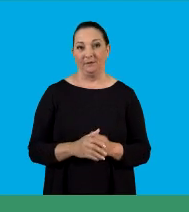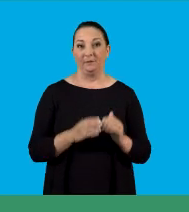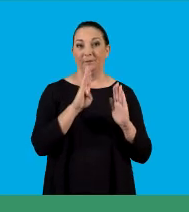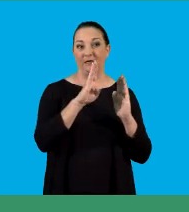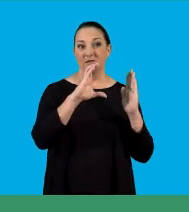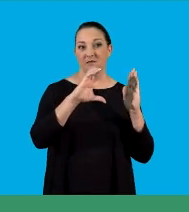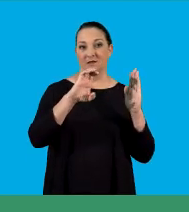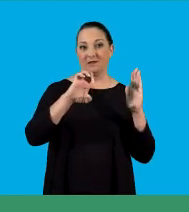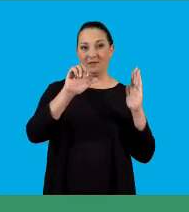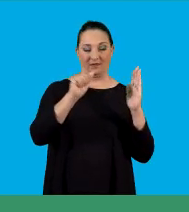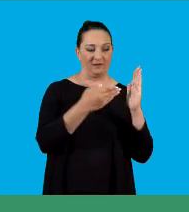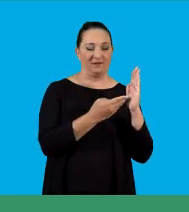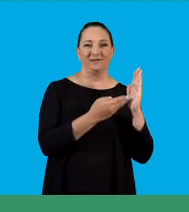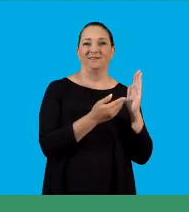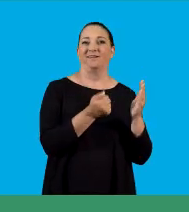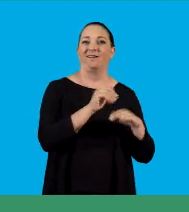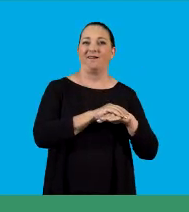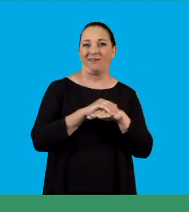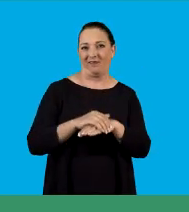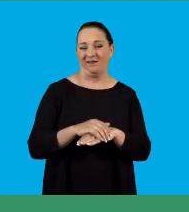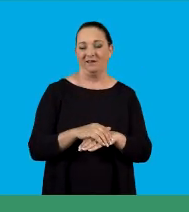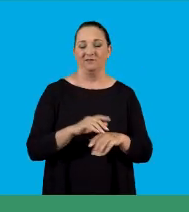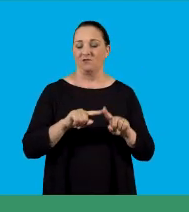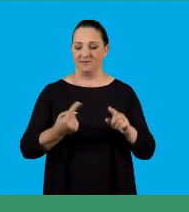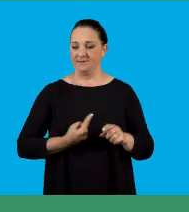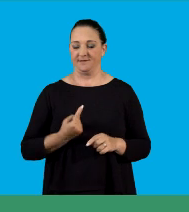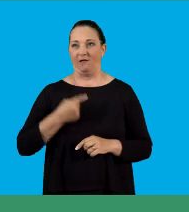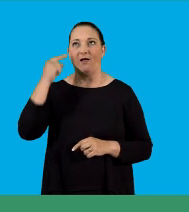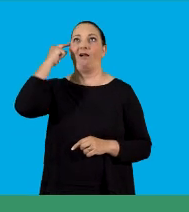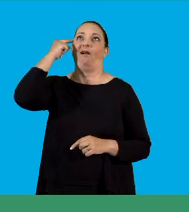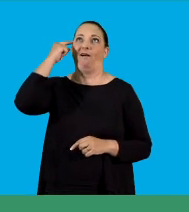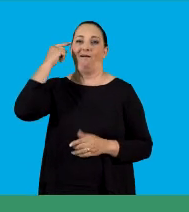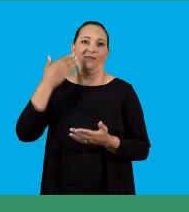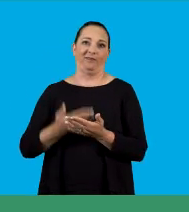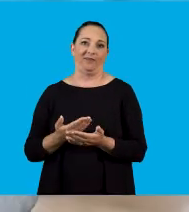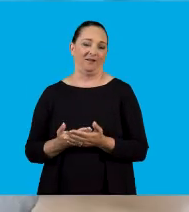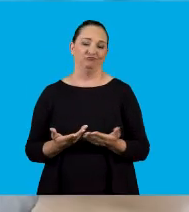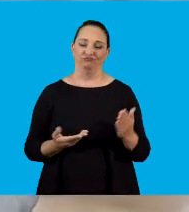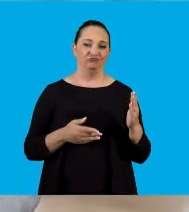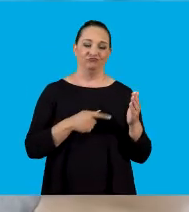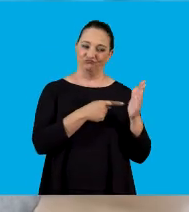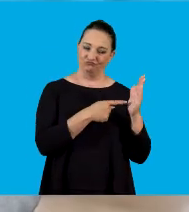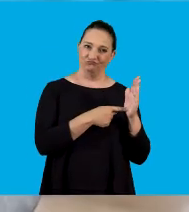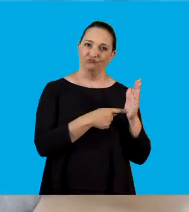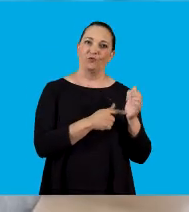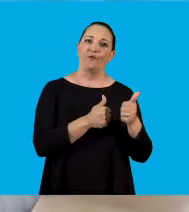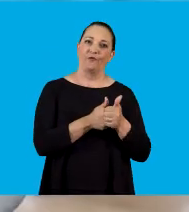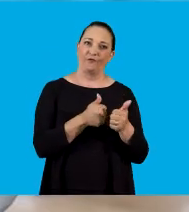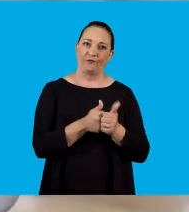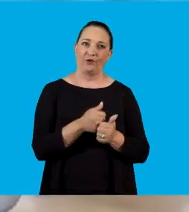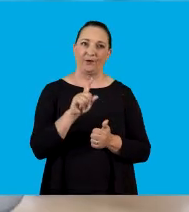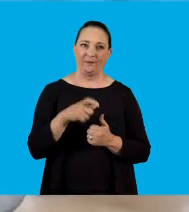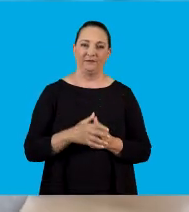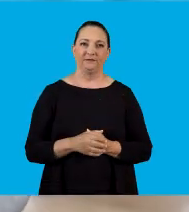a guidance. As the employer, you don't just wake up in the morning and pay out salaries the way you wish. You are guided by the basic